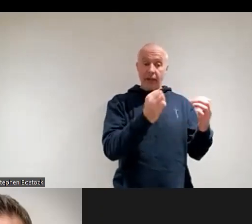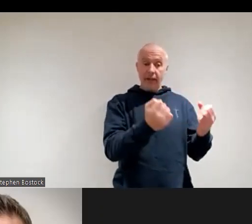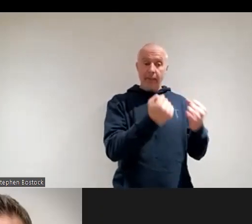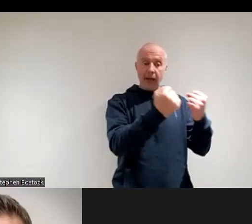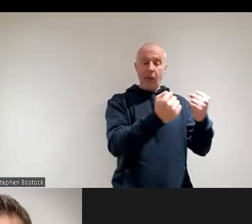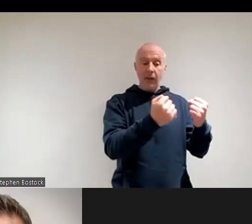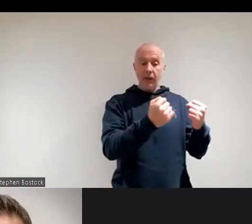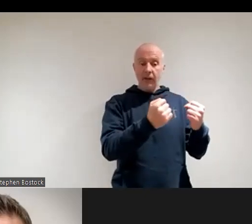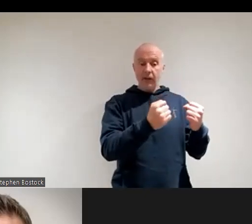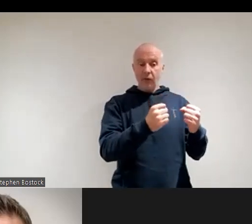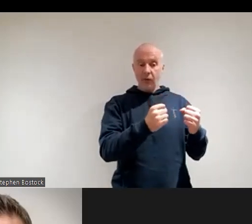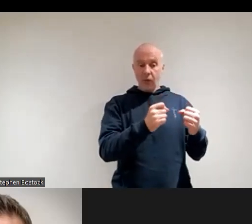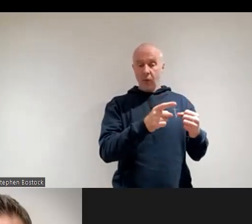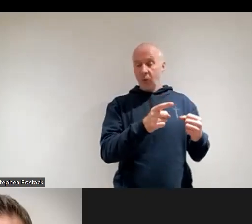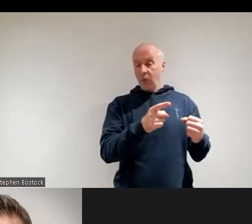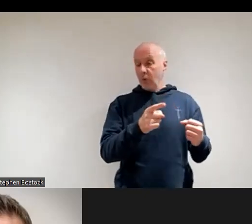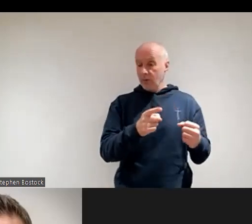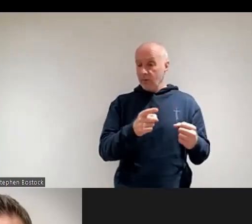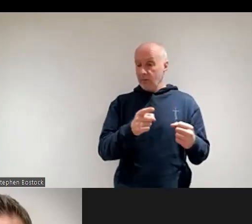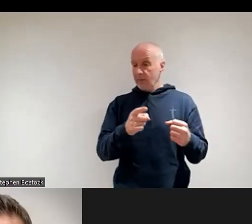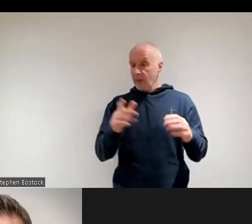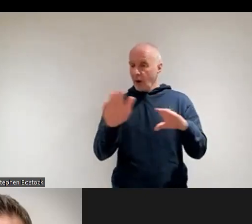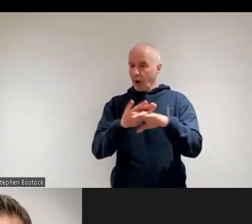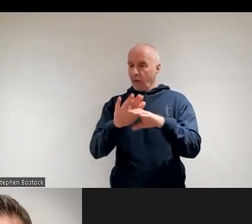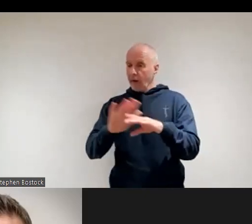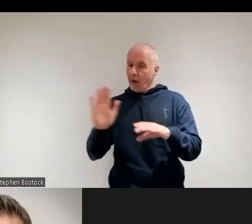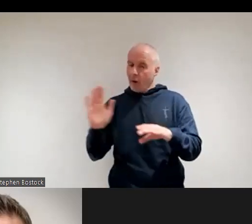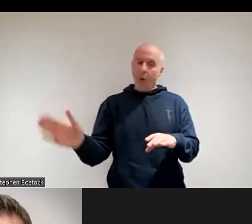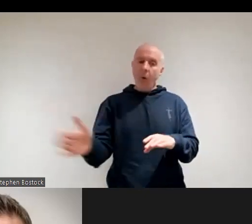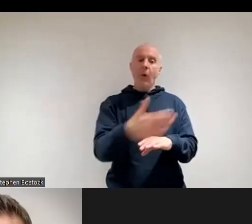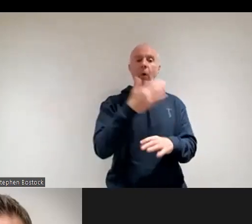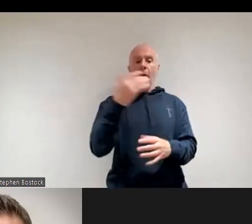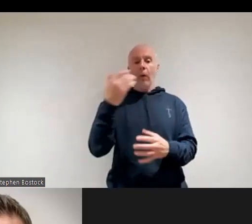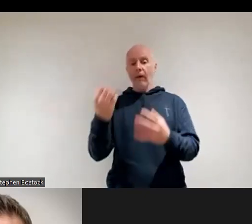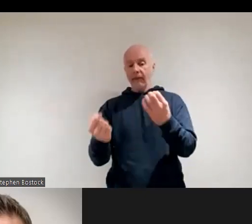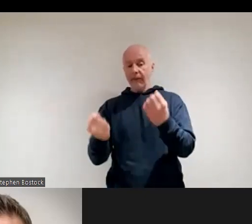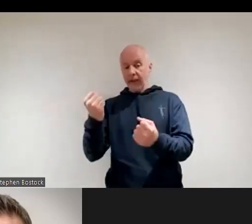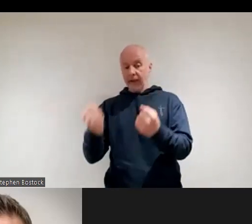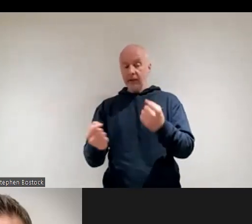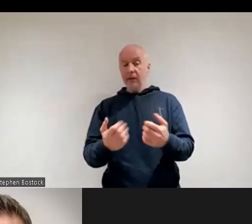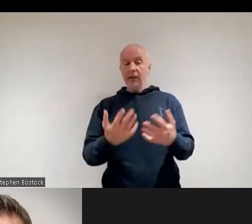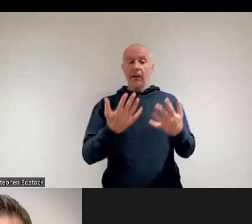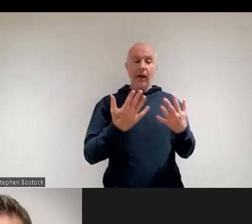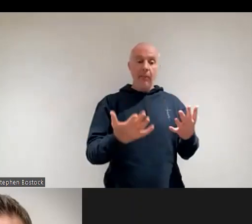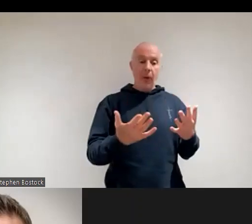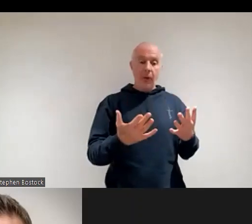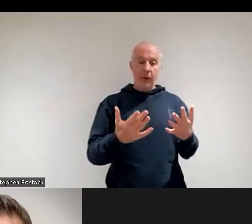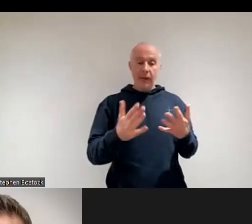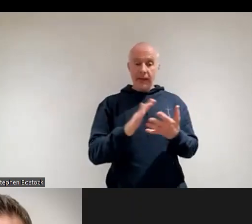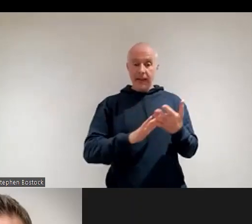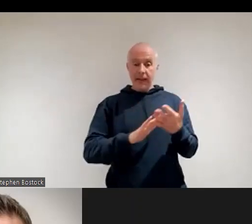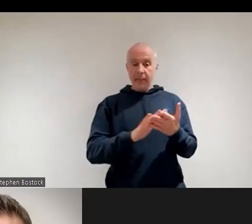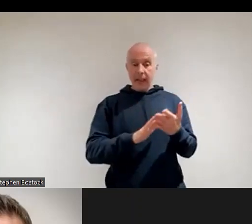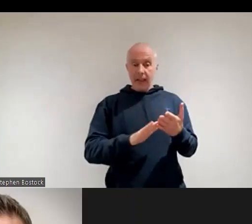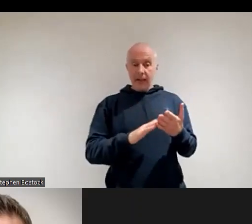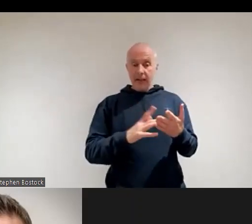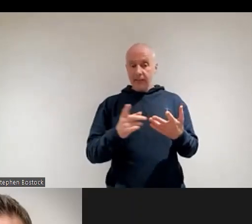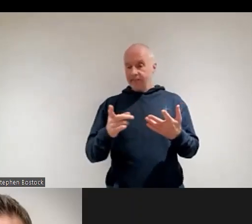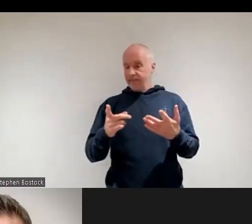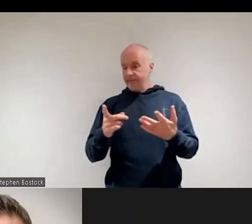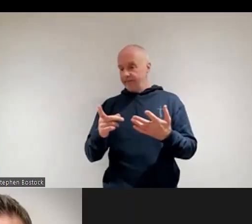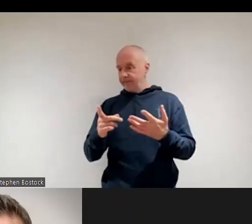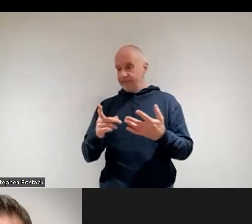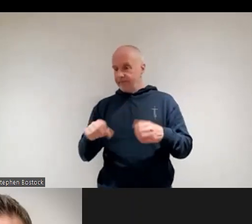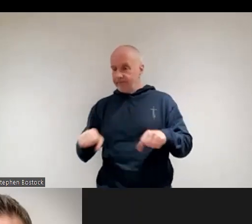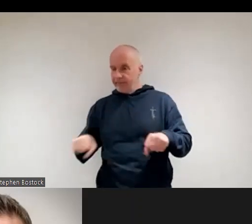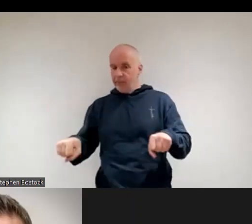electrify all the vehicles. But then what that means that no one can use the maximum power of the chargers. Probably only